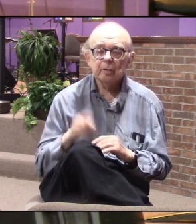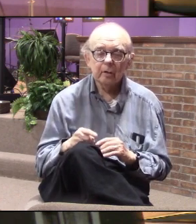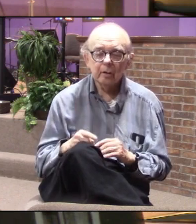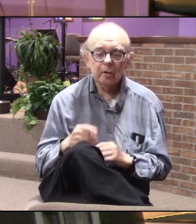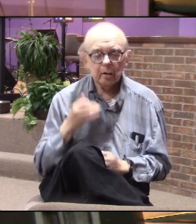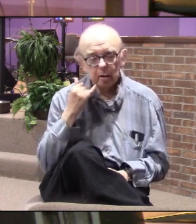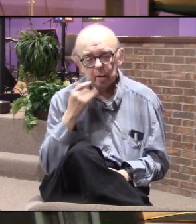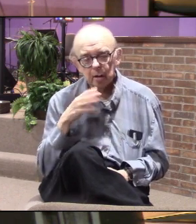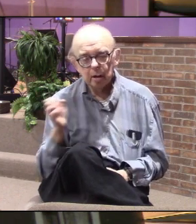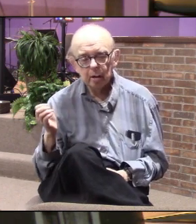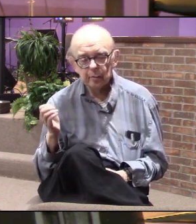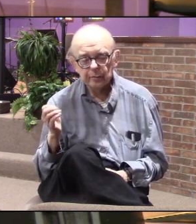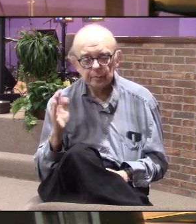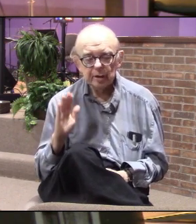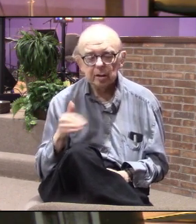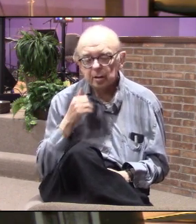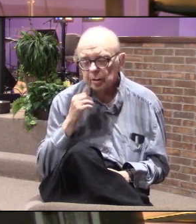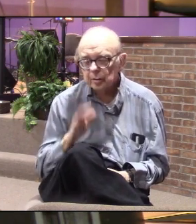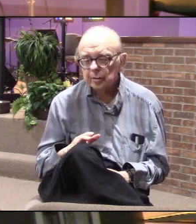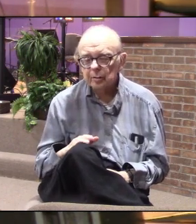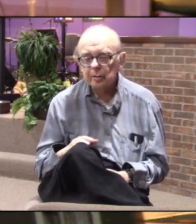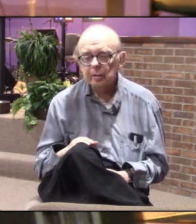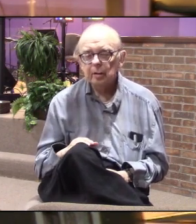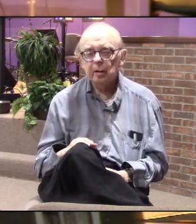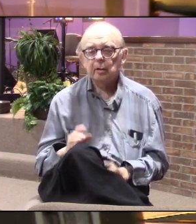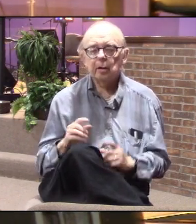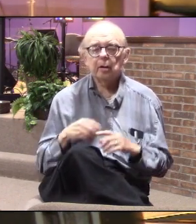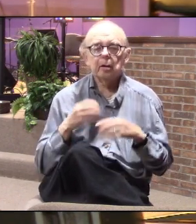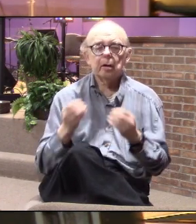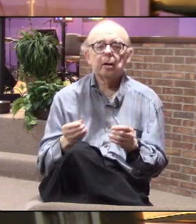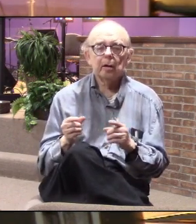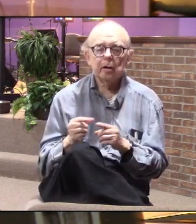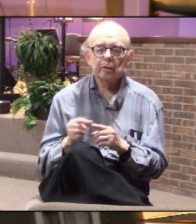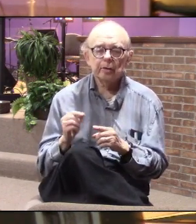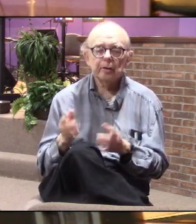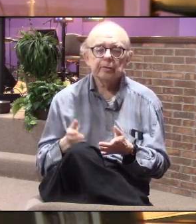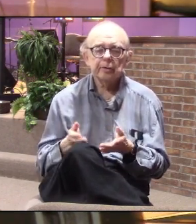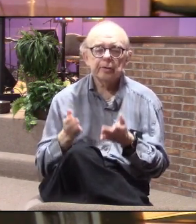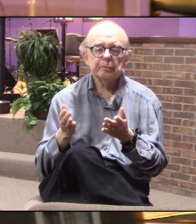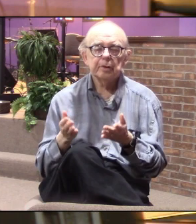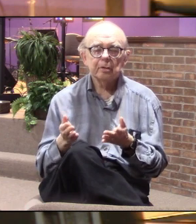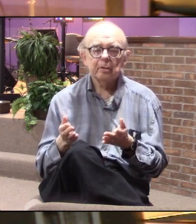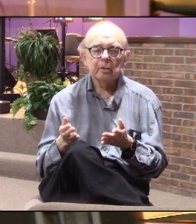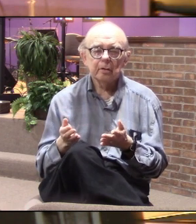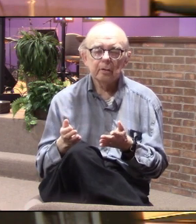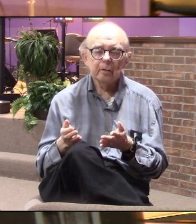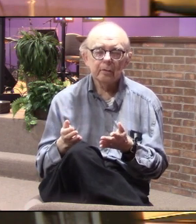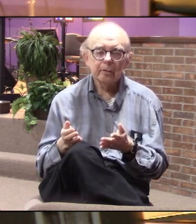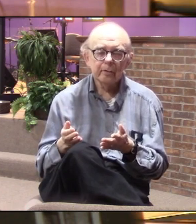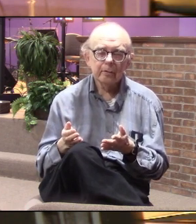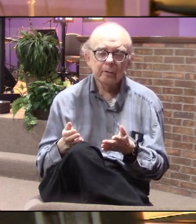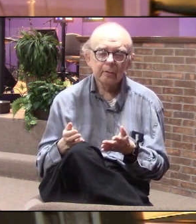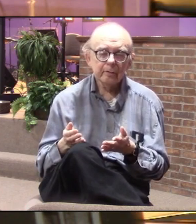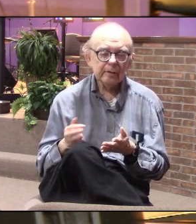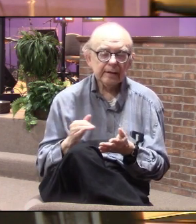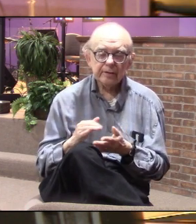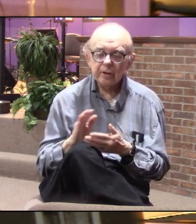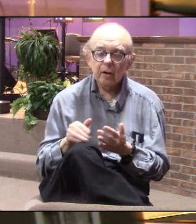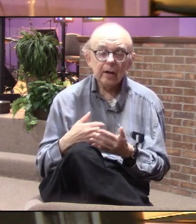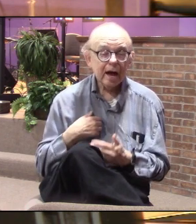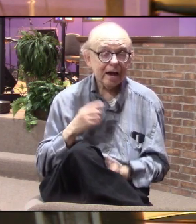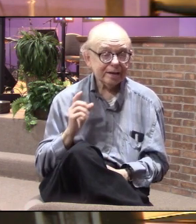phone call from a little girl to give words of encouragement. That's all I needed.